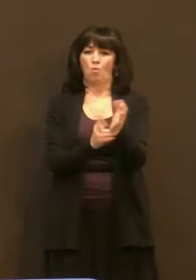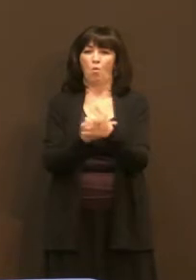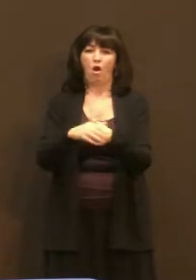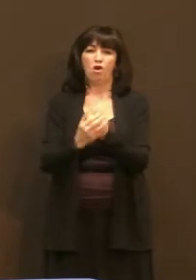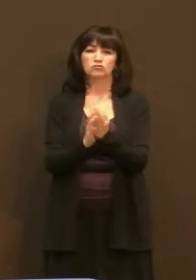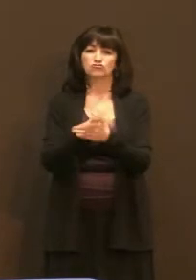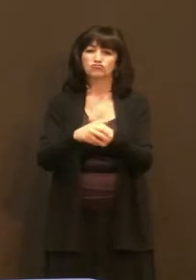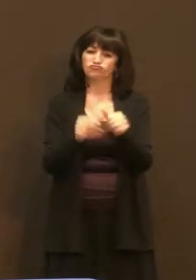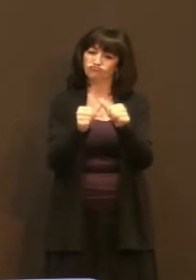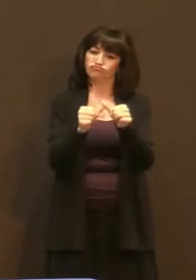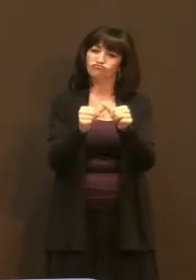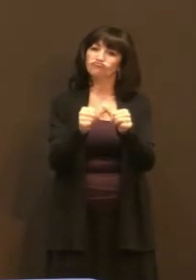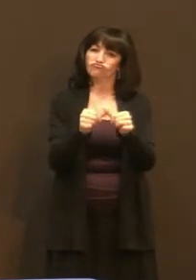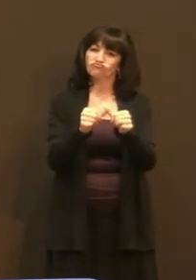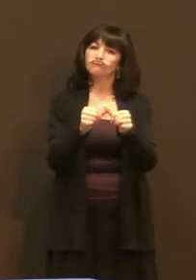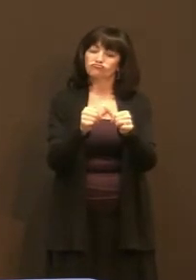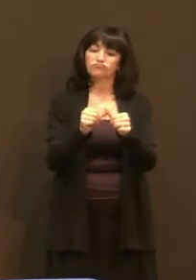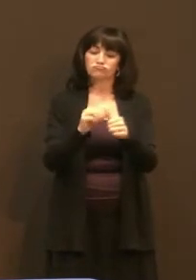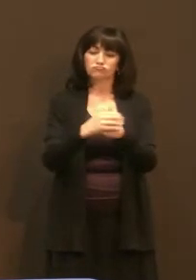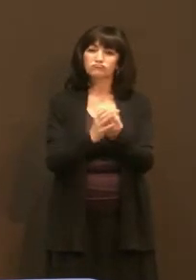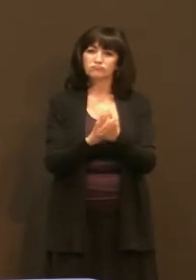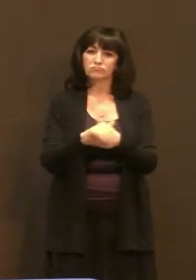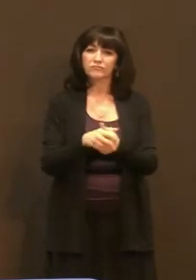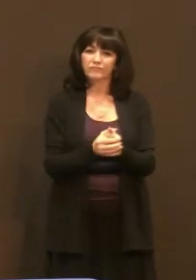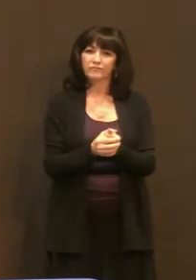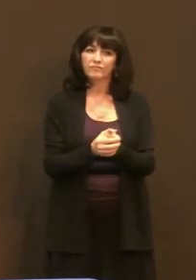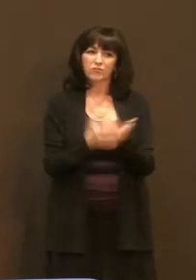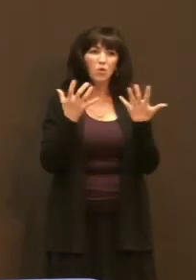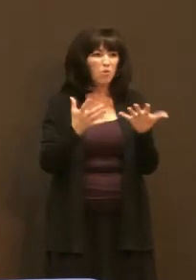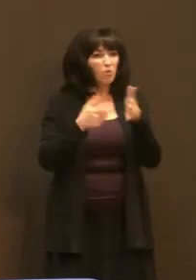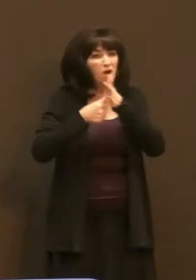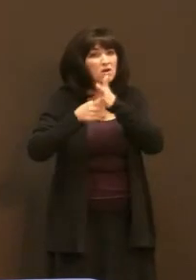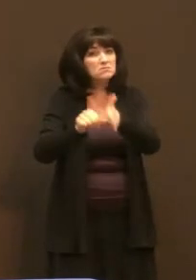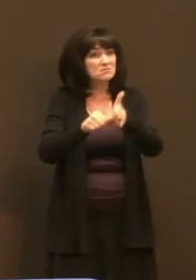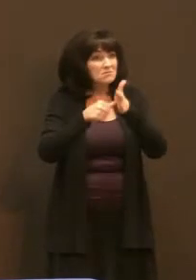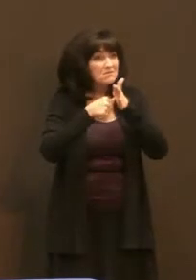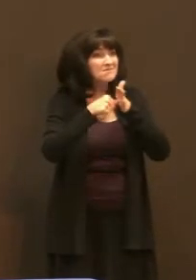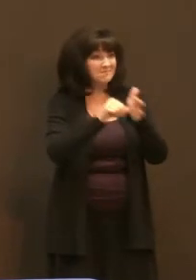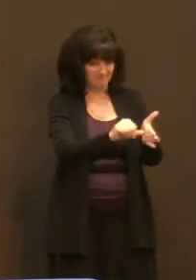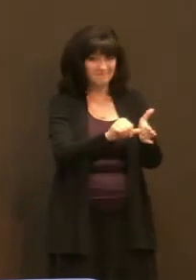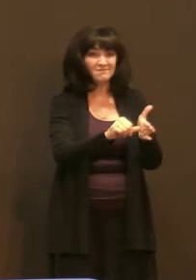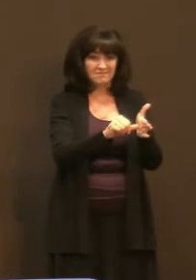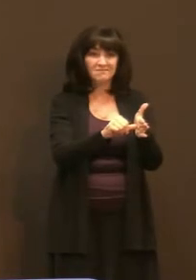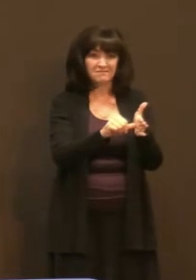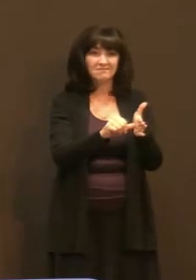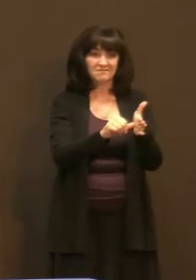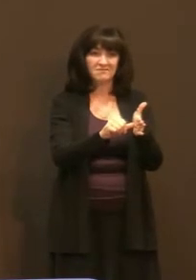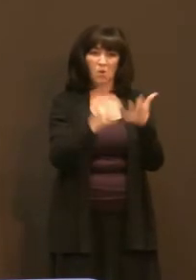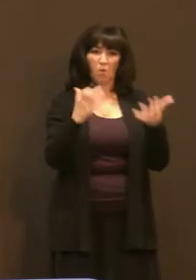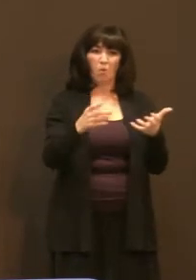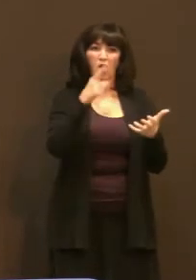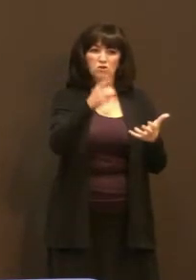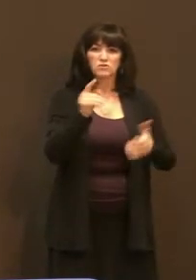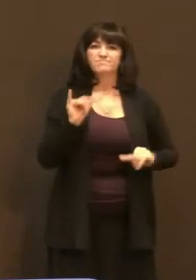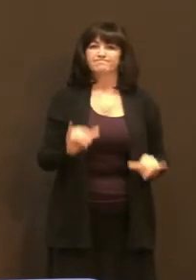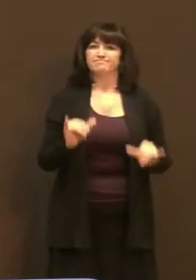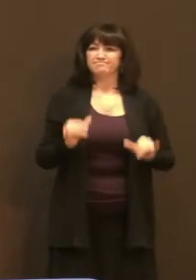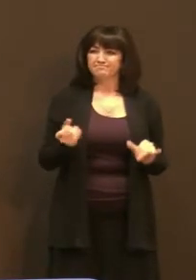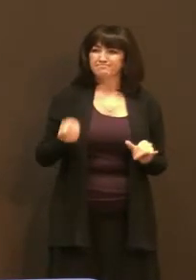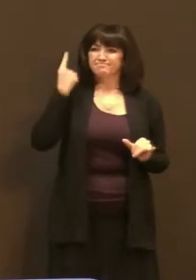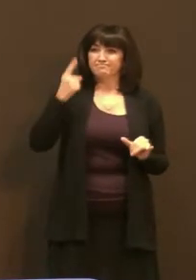we really want people to be thinking about the fact that this is a widespread infection right